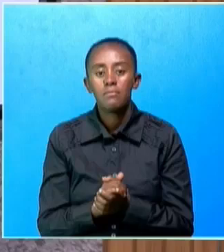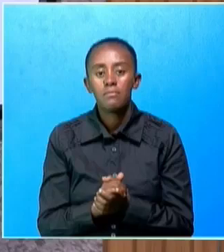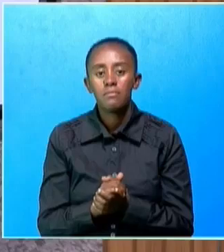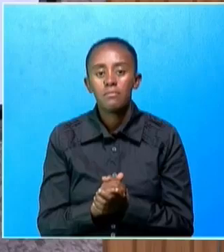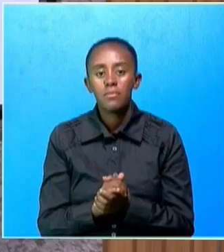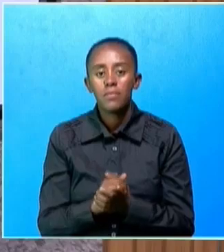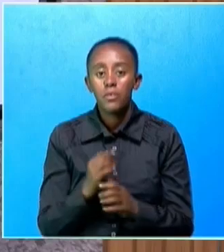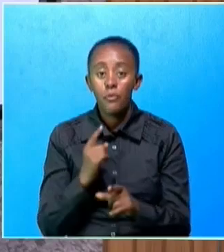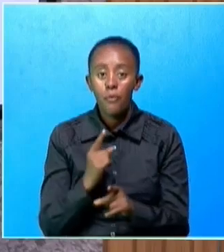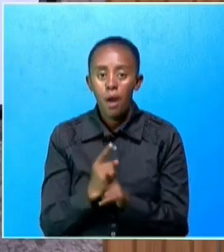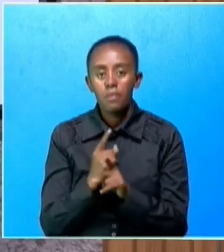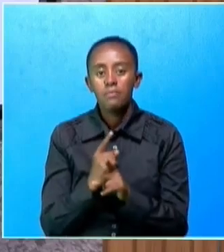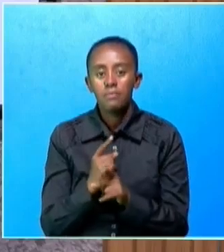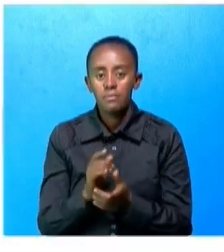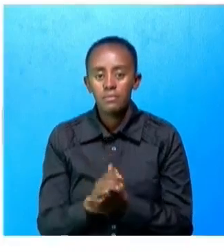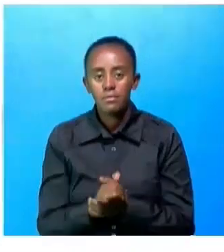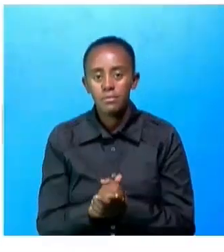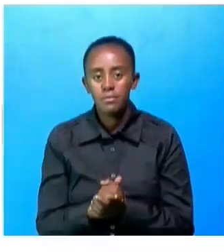Right.